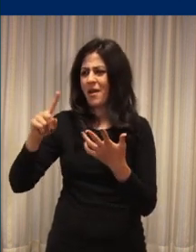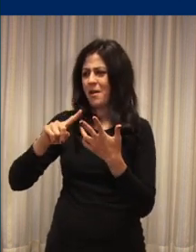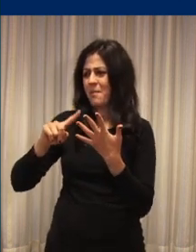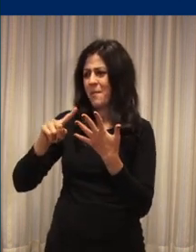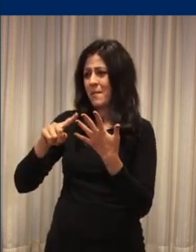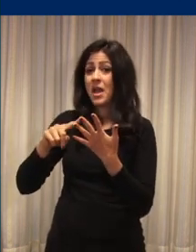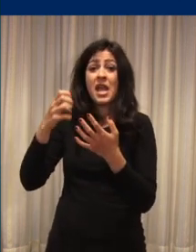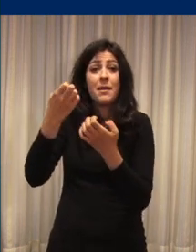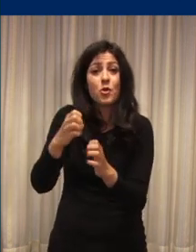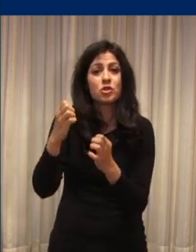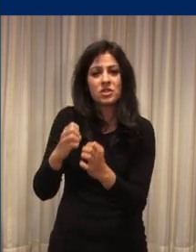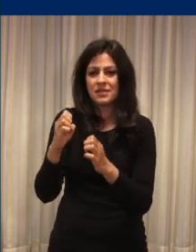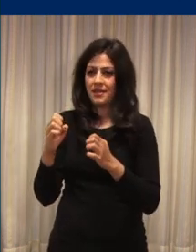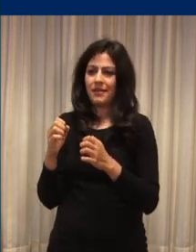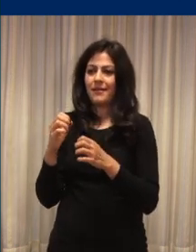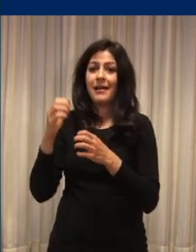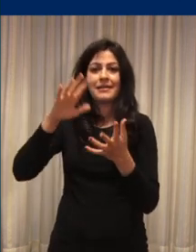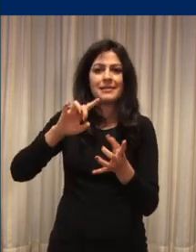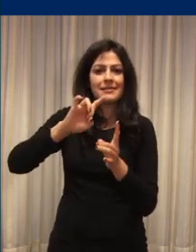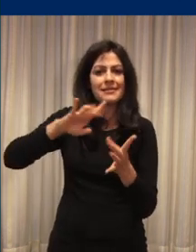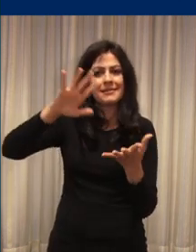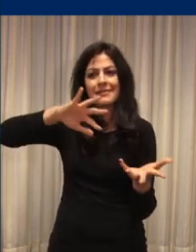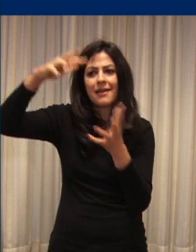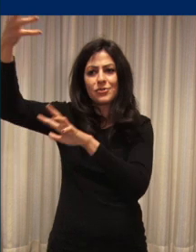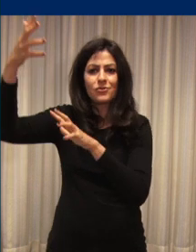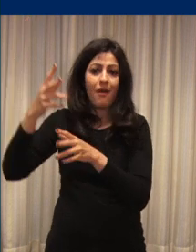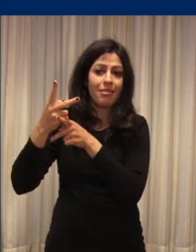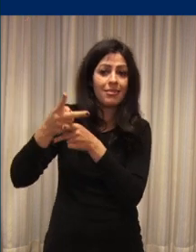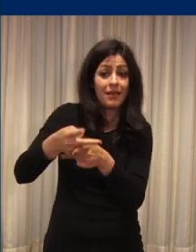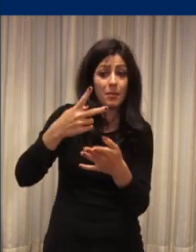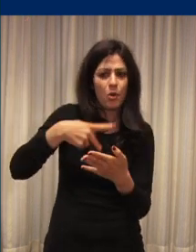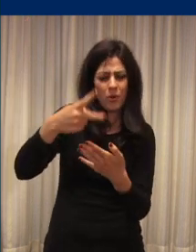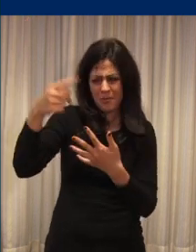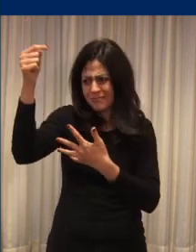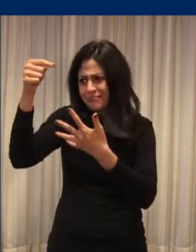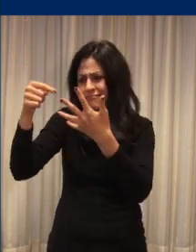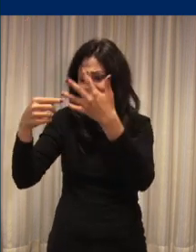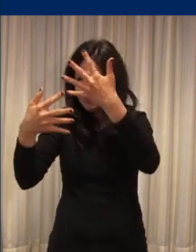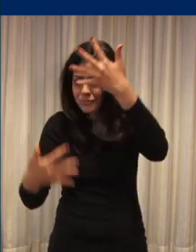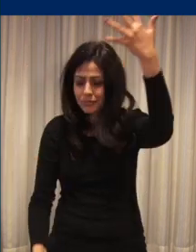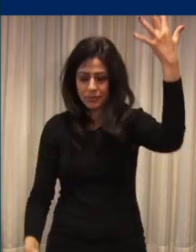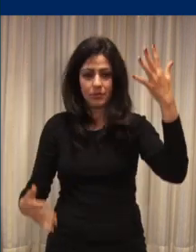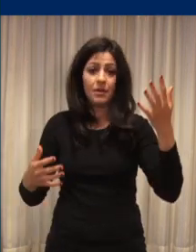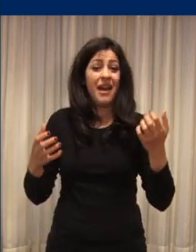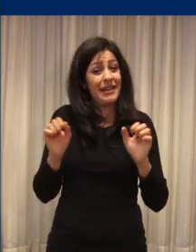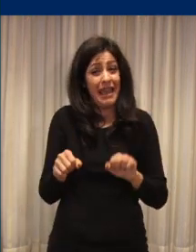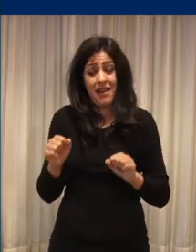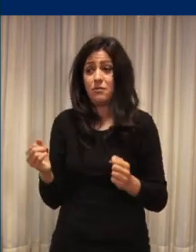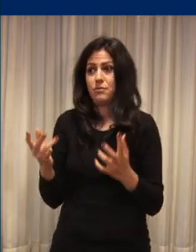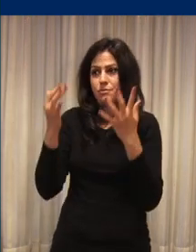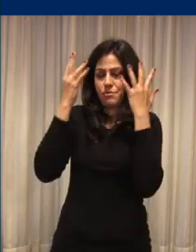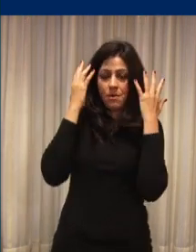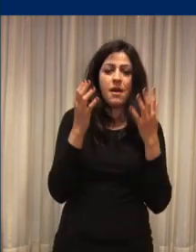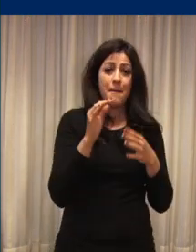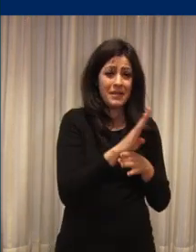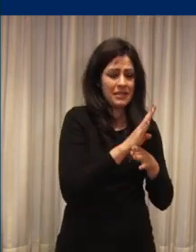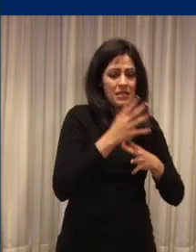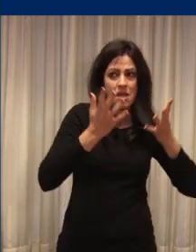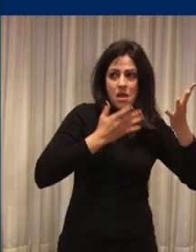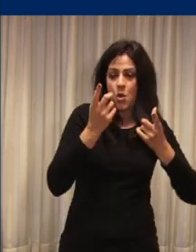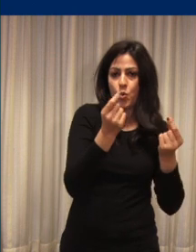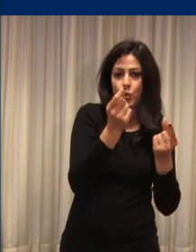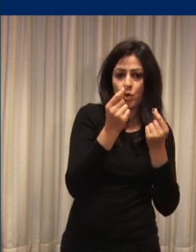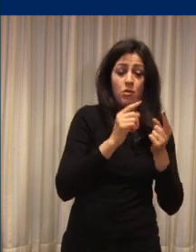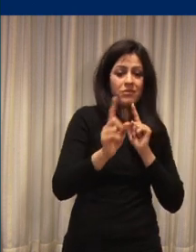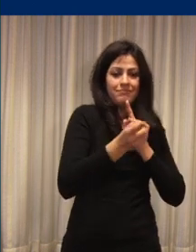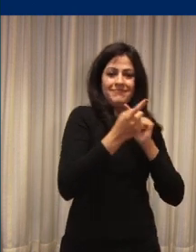Emergency Disaster Lending Program. There is a labyrinth of these programs, and we are going to be the place where businesses can come, get